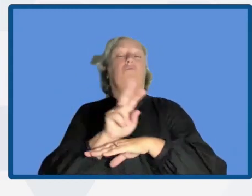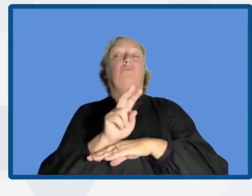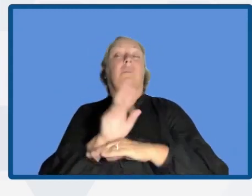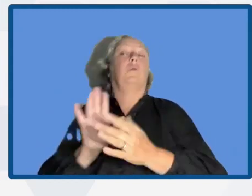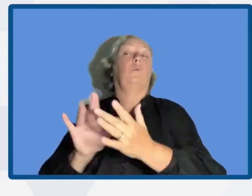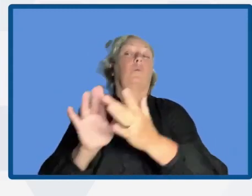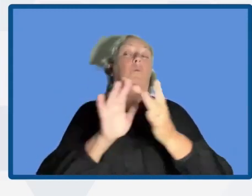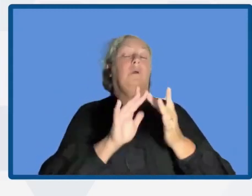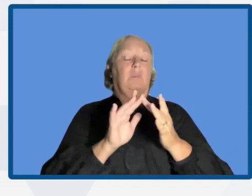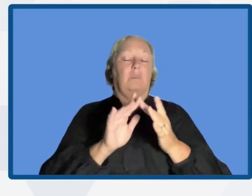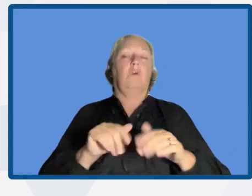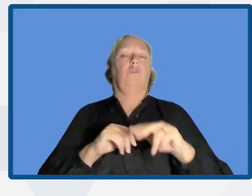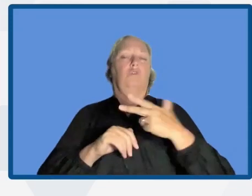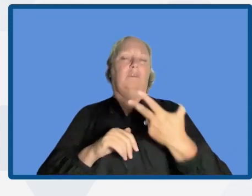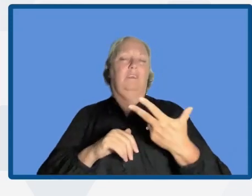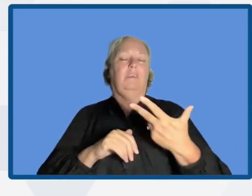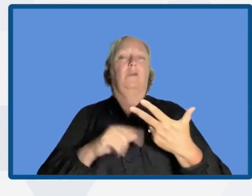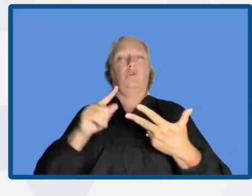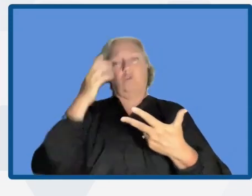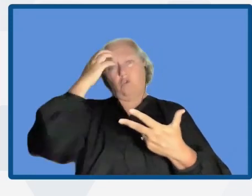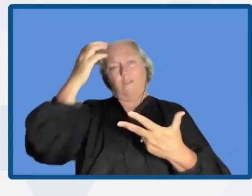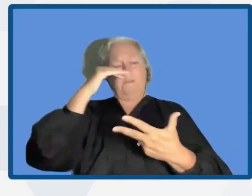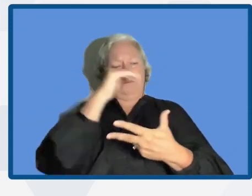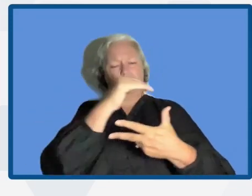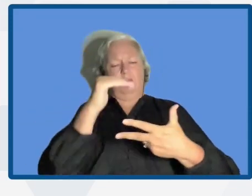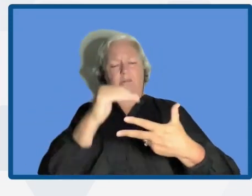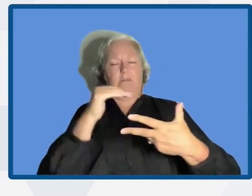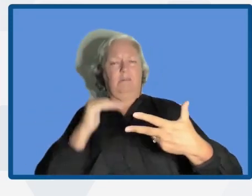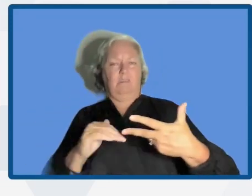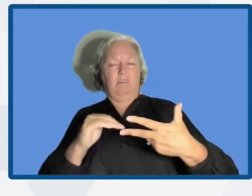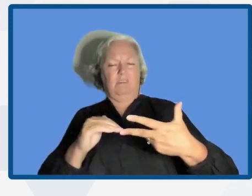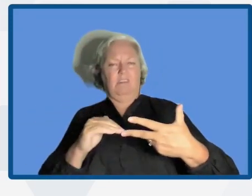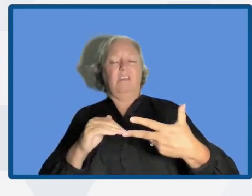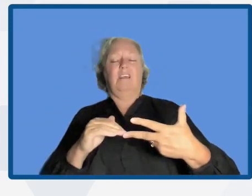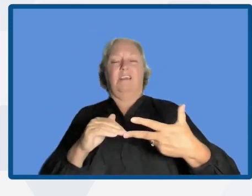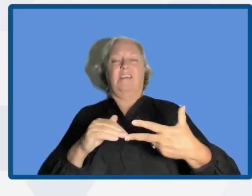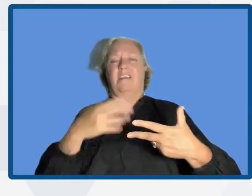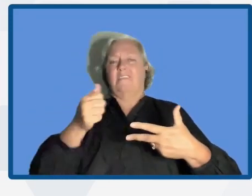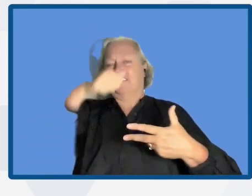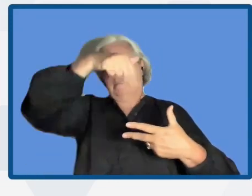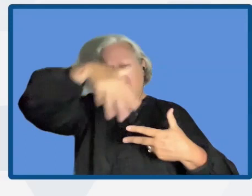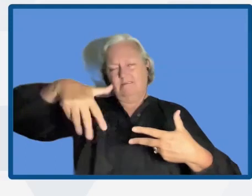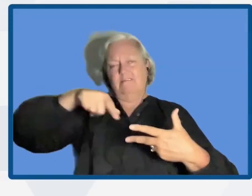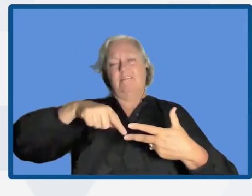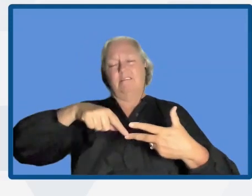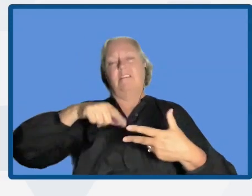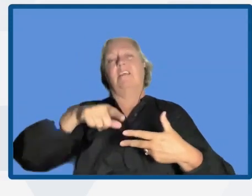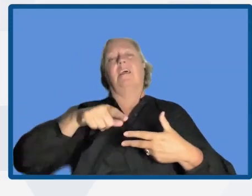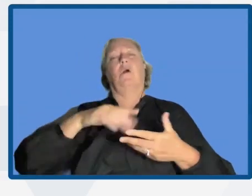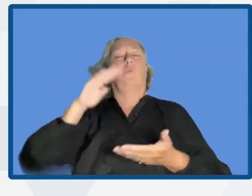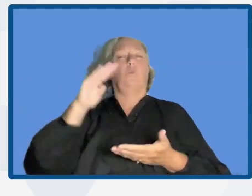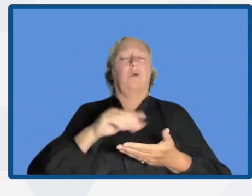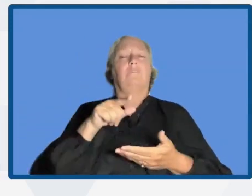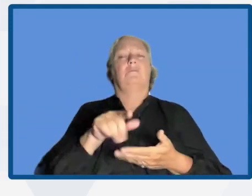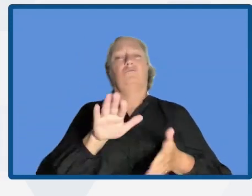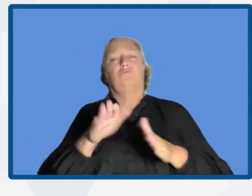3 government levels, with a significant reduction in loss mortality rates, moving